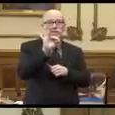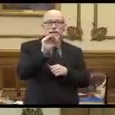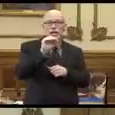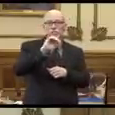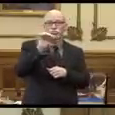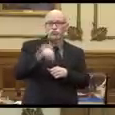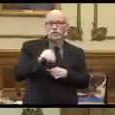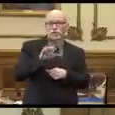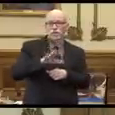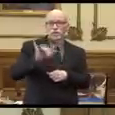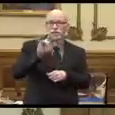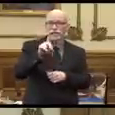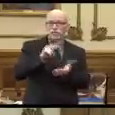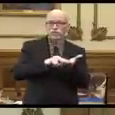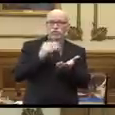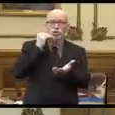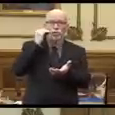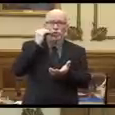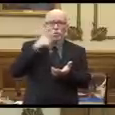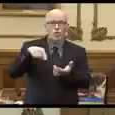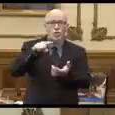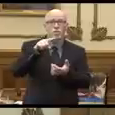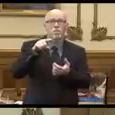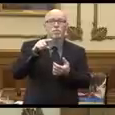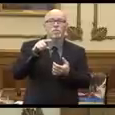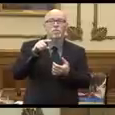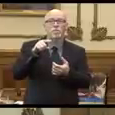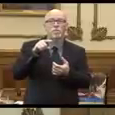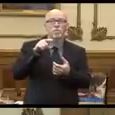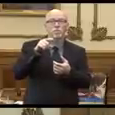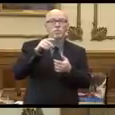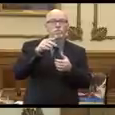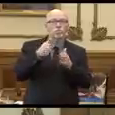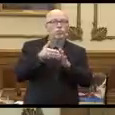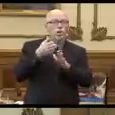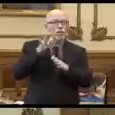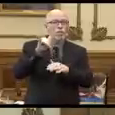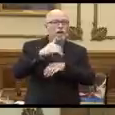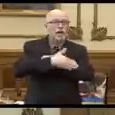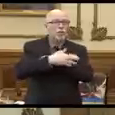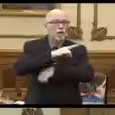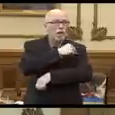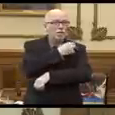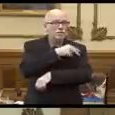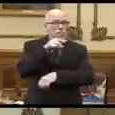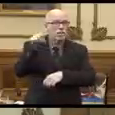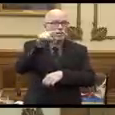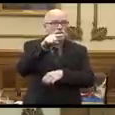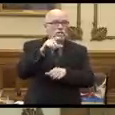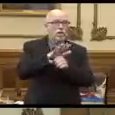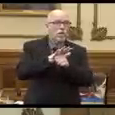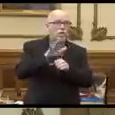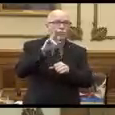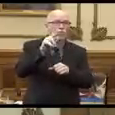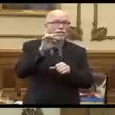of Indiana nursing homes being owned by like county hospitals, that would make them local units of government,